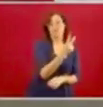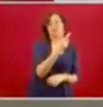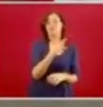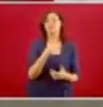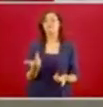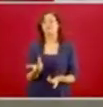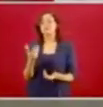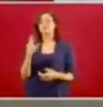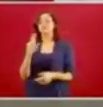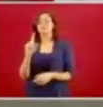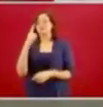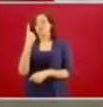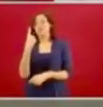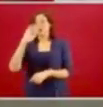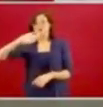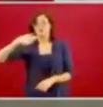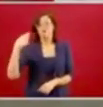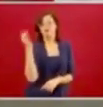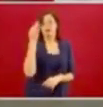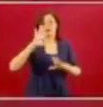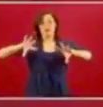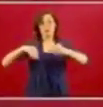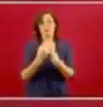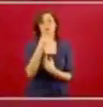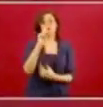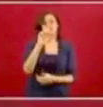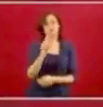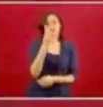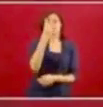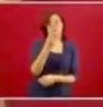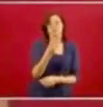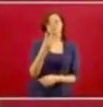the Ministry of Health doing, remember that we're talking about several